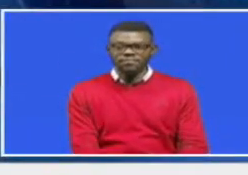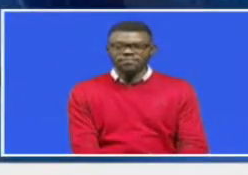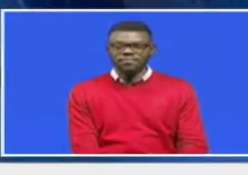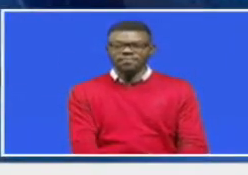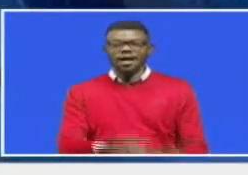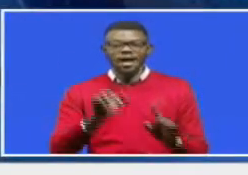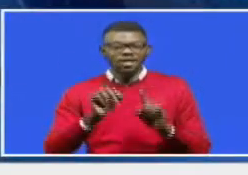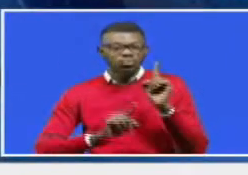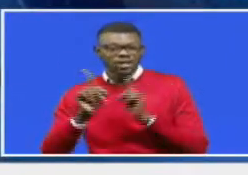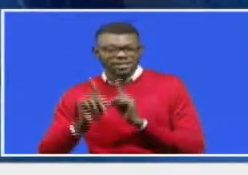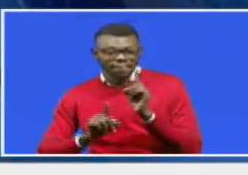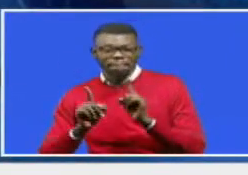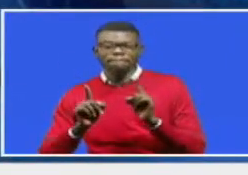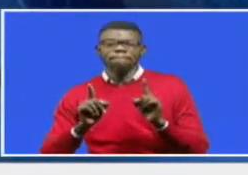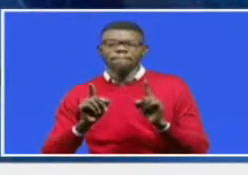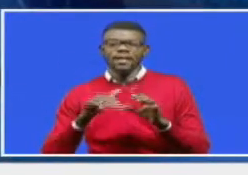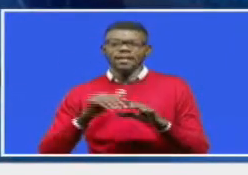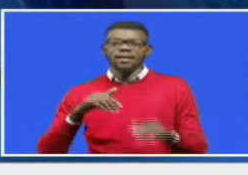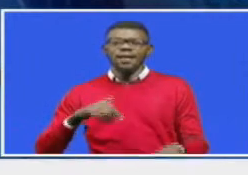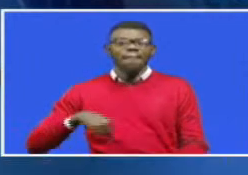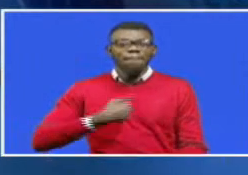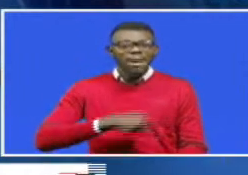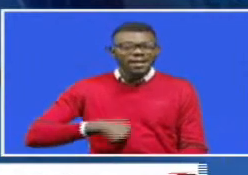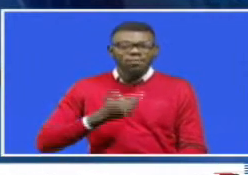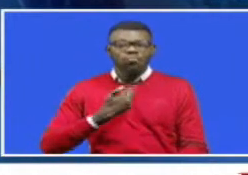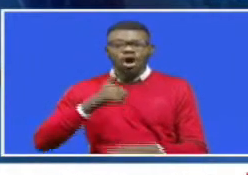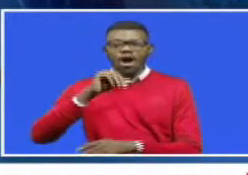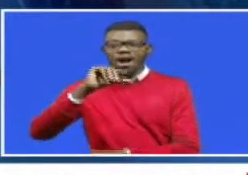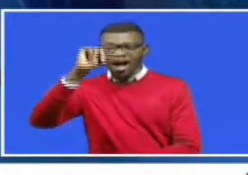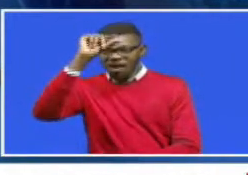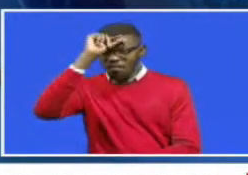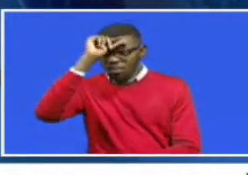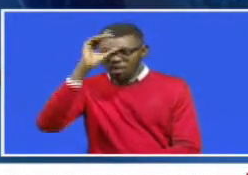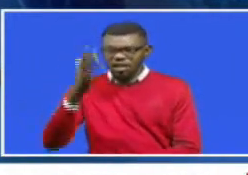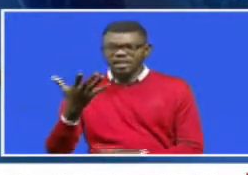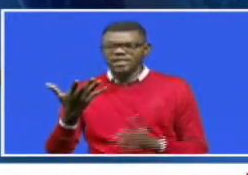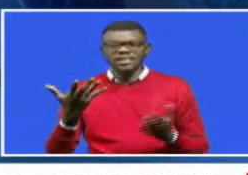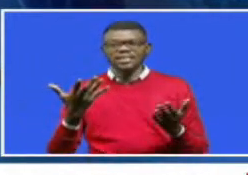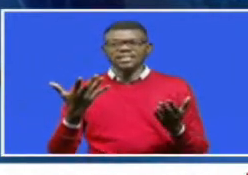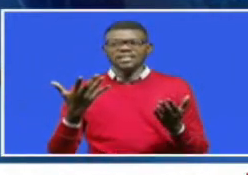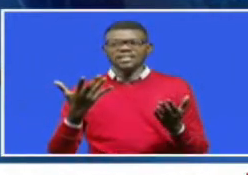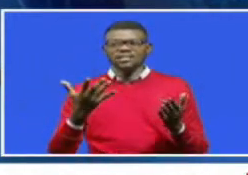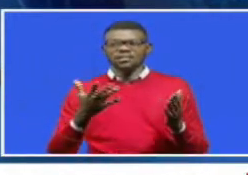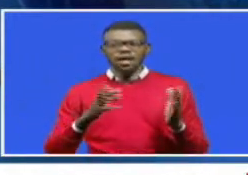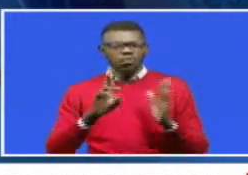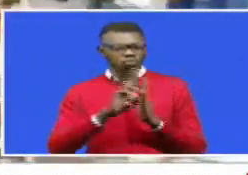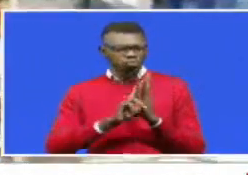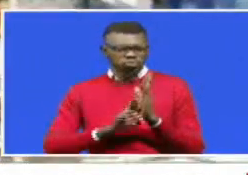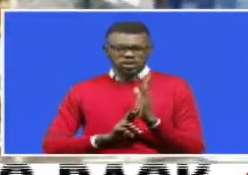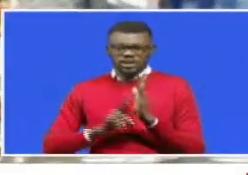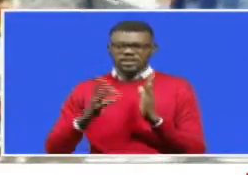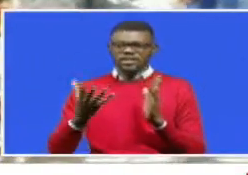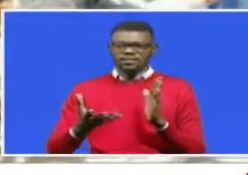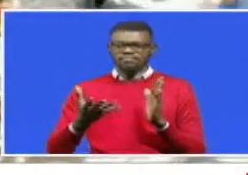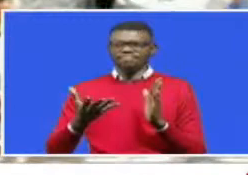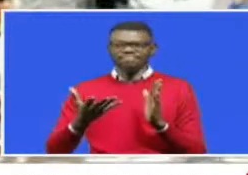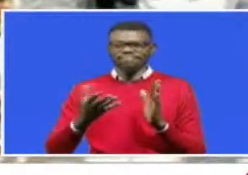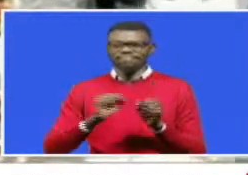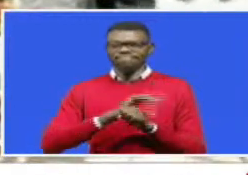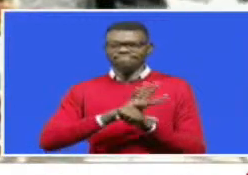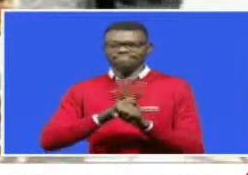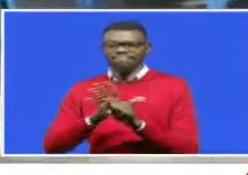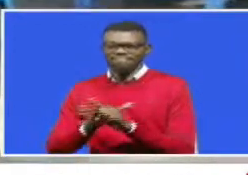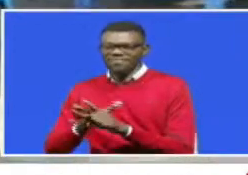And tourism investors in Malindi want the government to continue effecting the strict rules in curbing the COVID-19 pandemic to prevent other